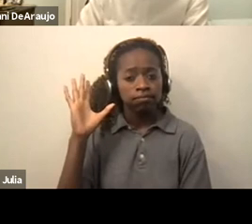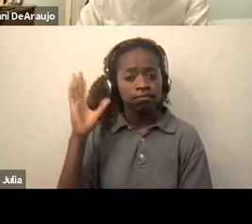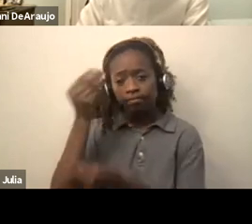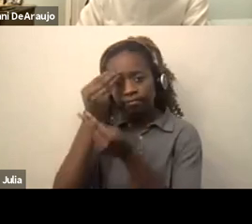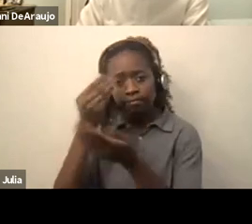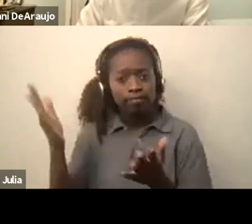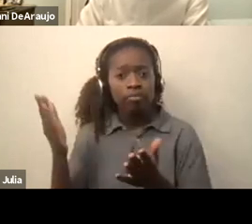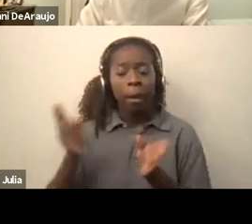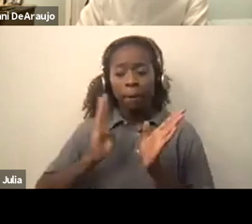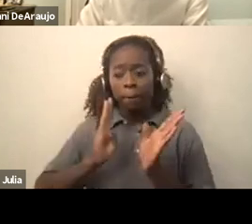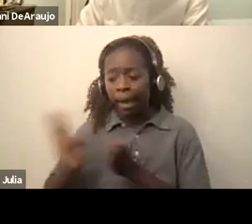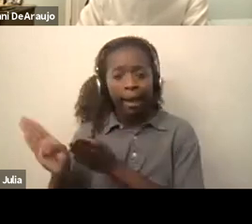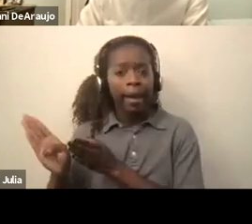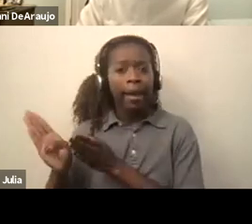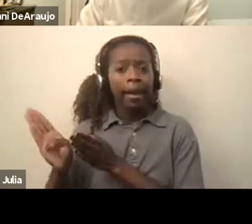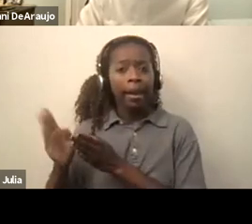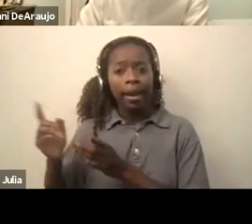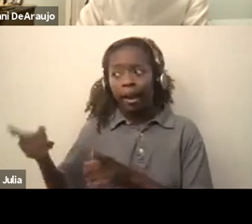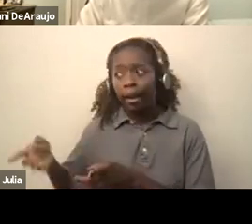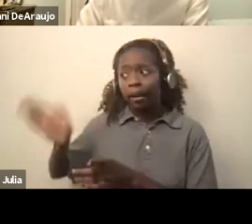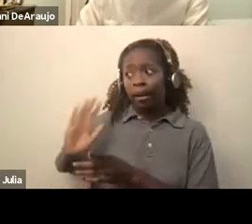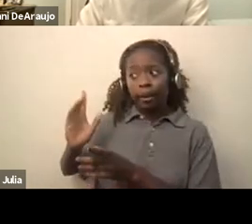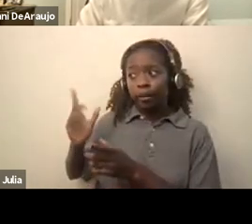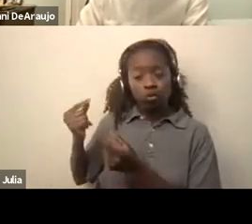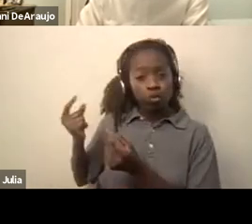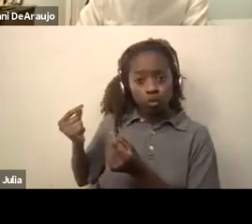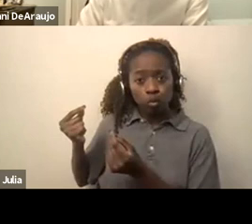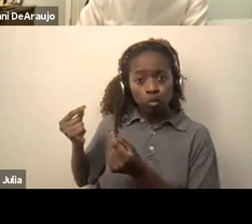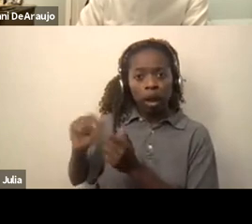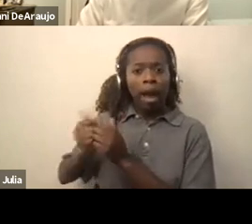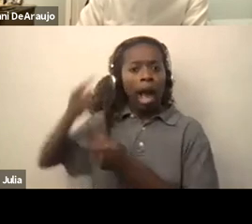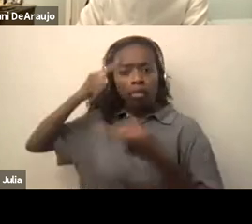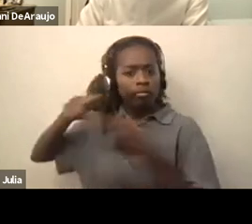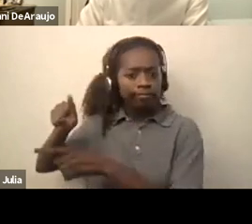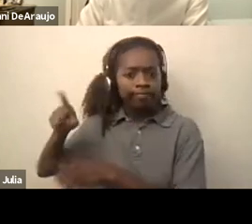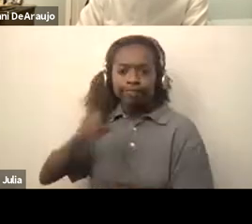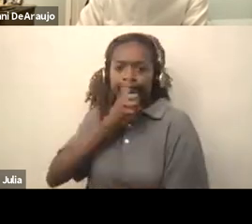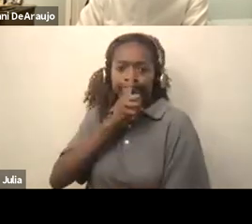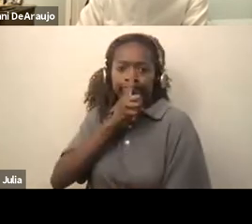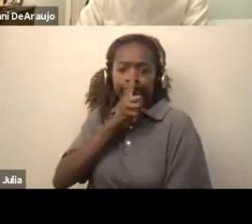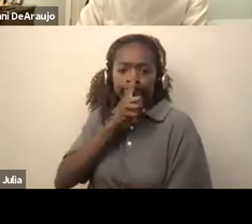going what it's done and how it's arrived at the decisions it's come to